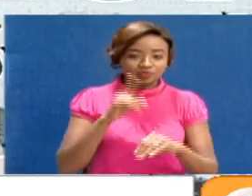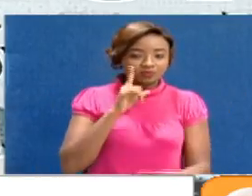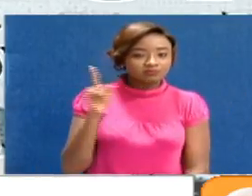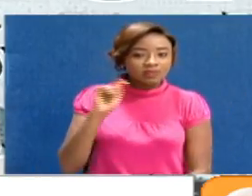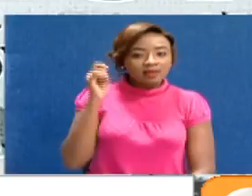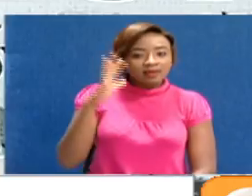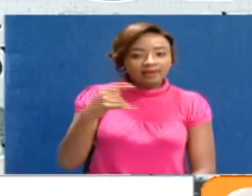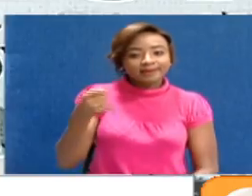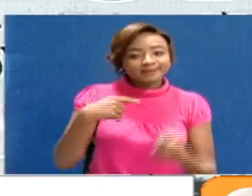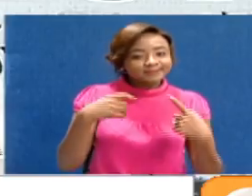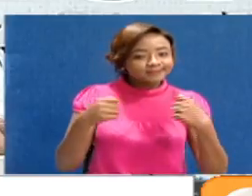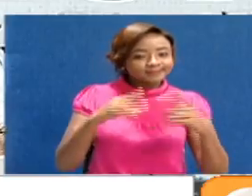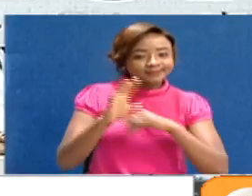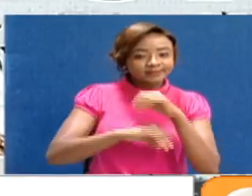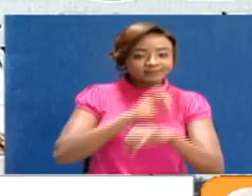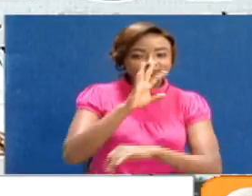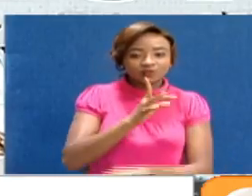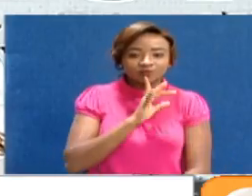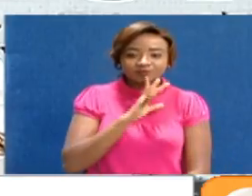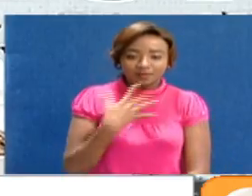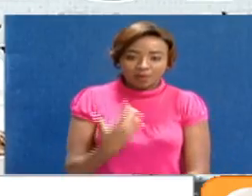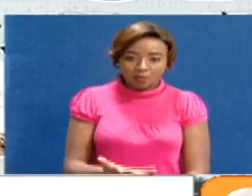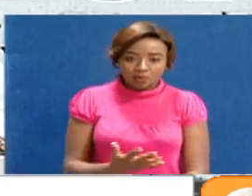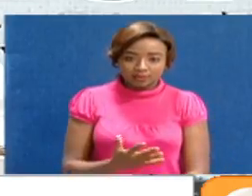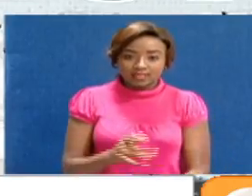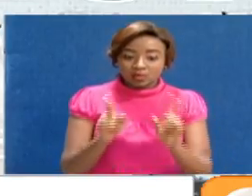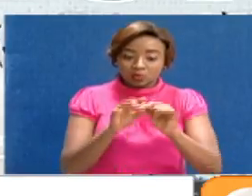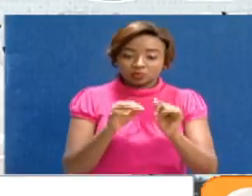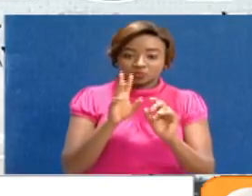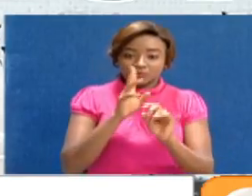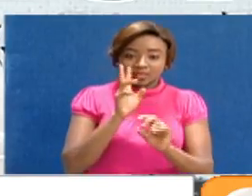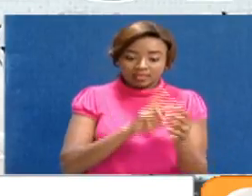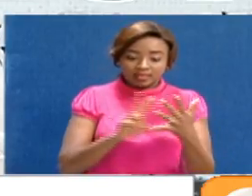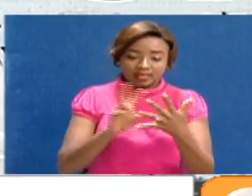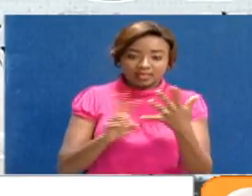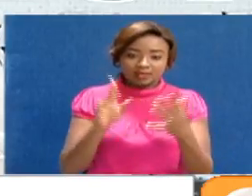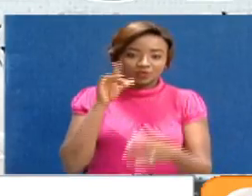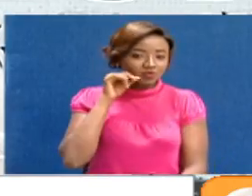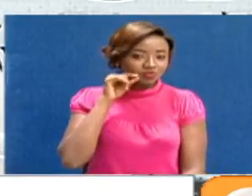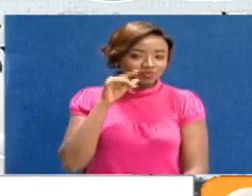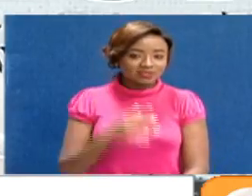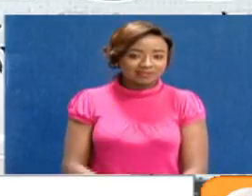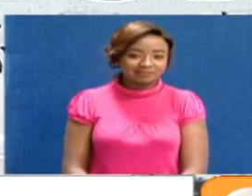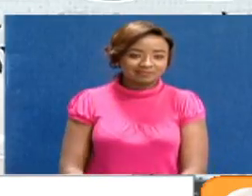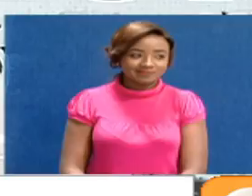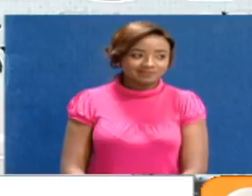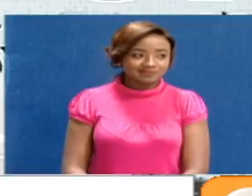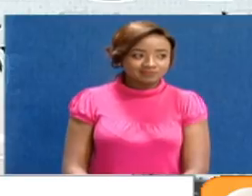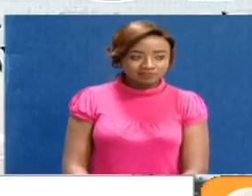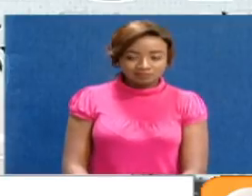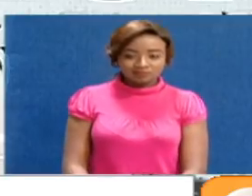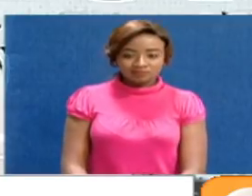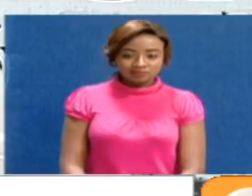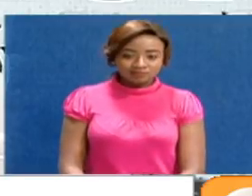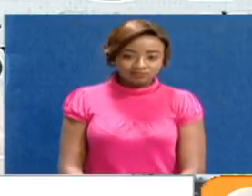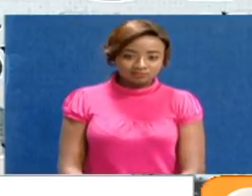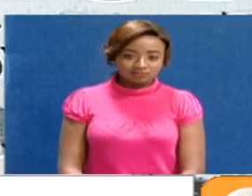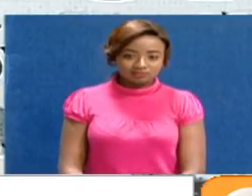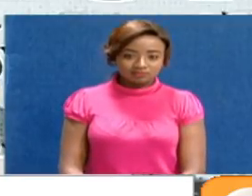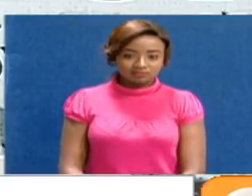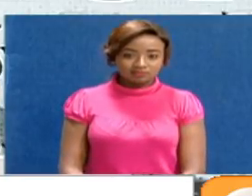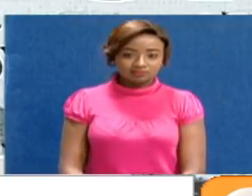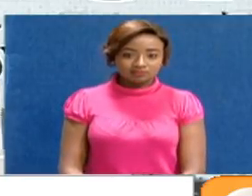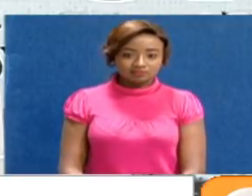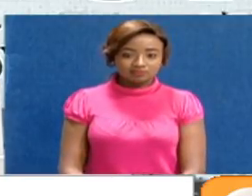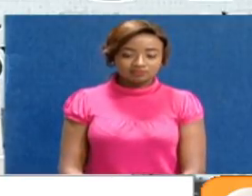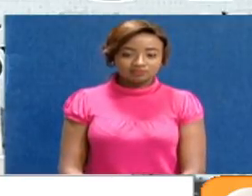Kenyans who sent in their videos, and then I'll go through some of your Twitter response here. Keep it coming at Monday as using the hashtag Monday Report. Listen